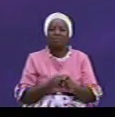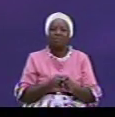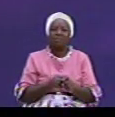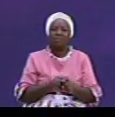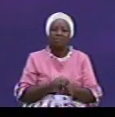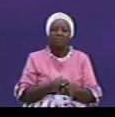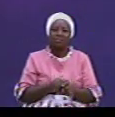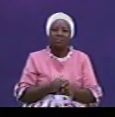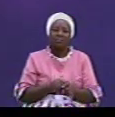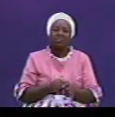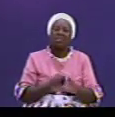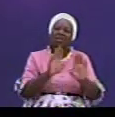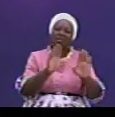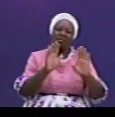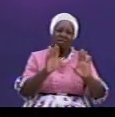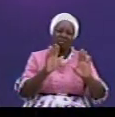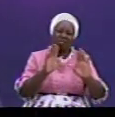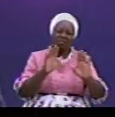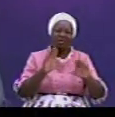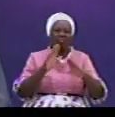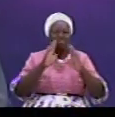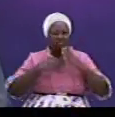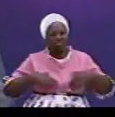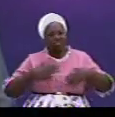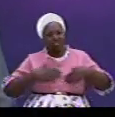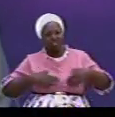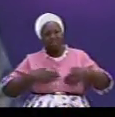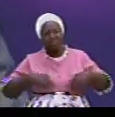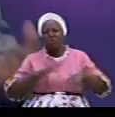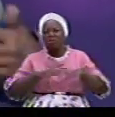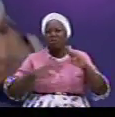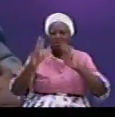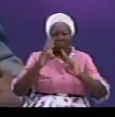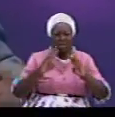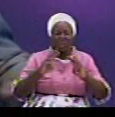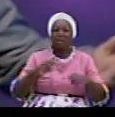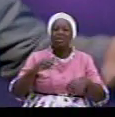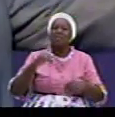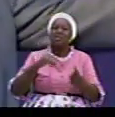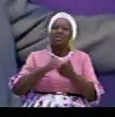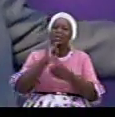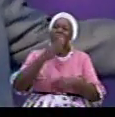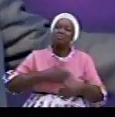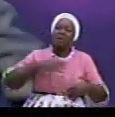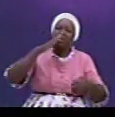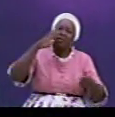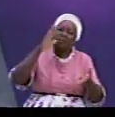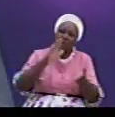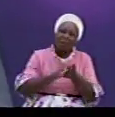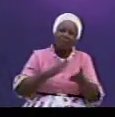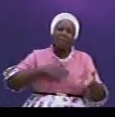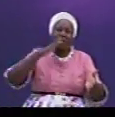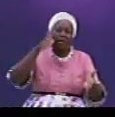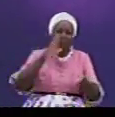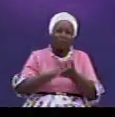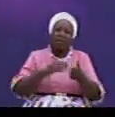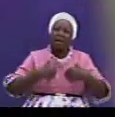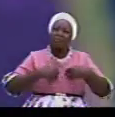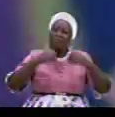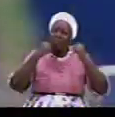Begin to work with me. My wife is the authority over me. My wife made me do